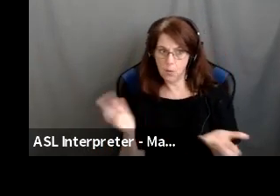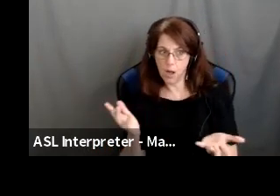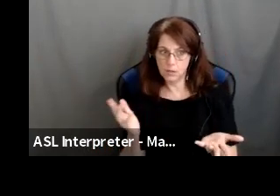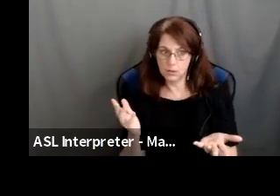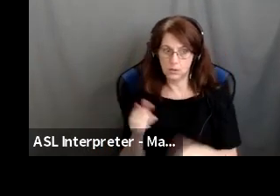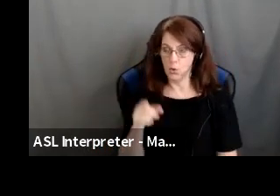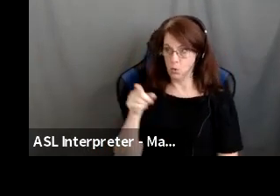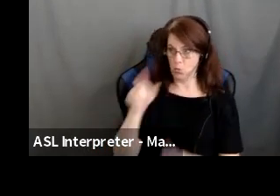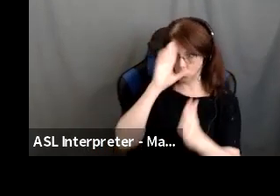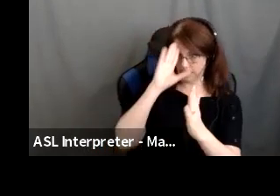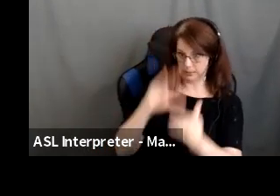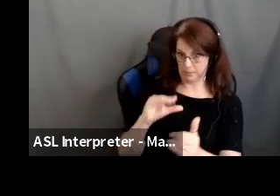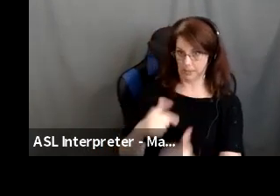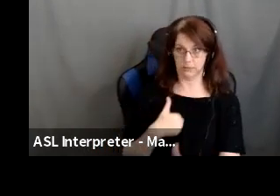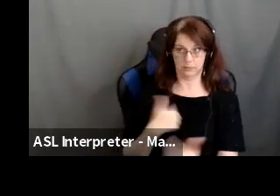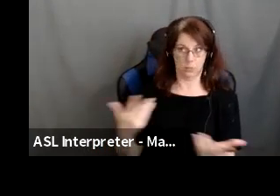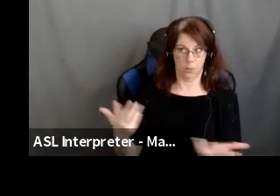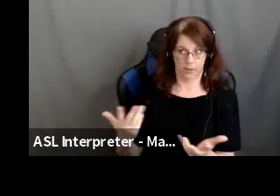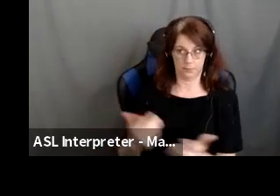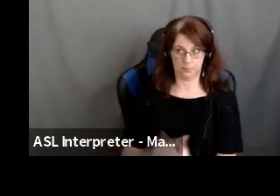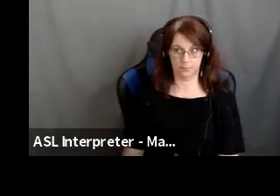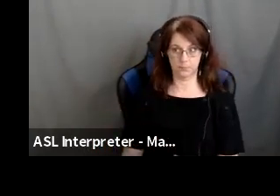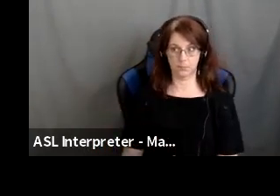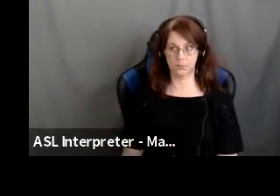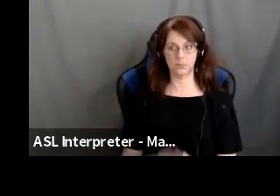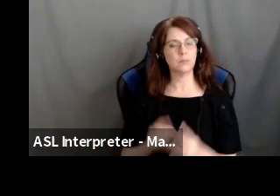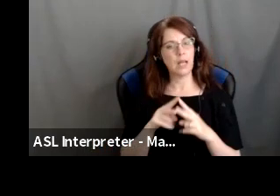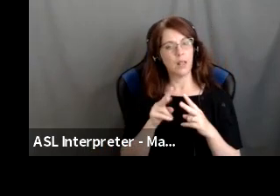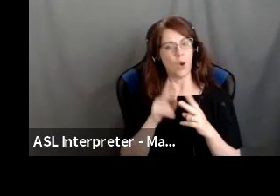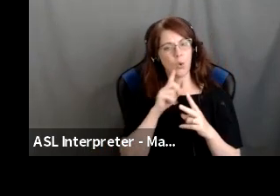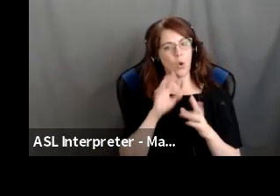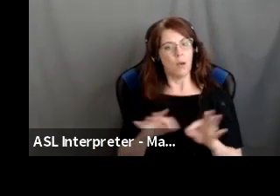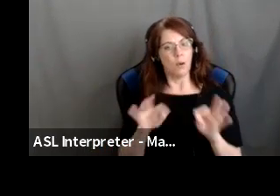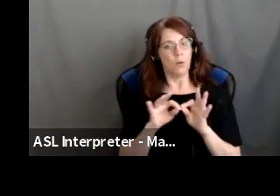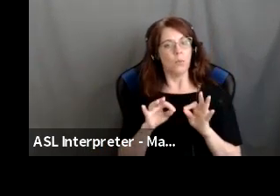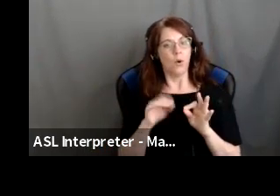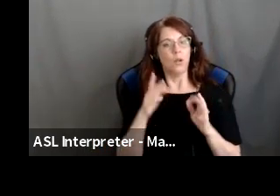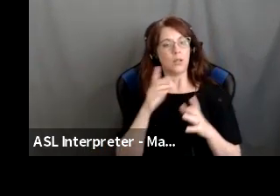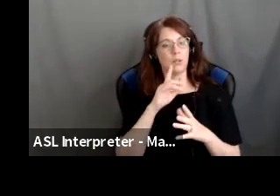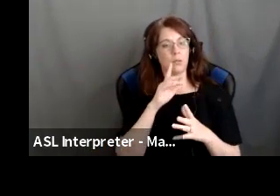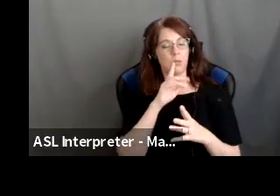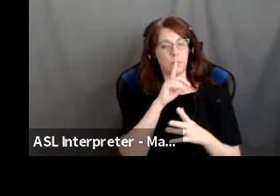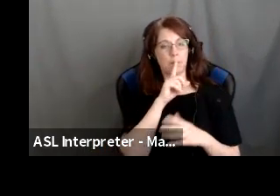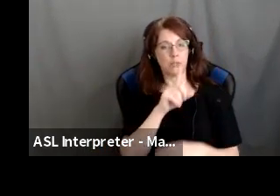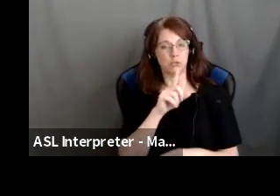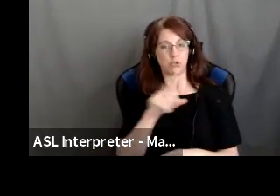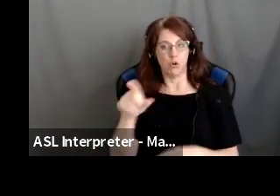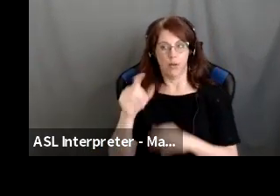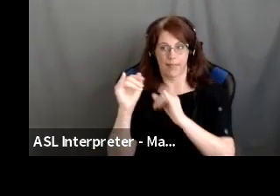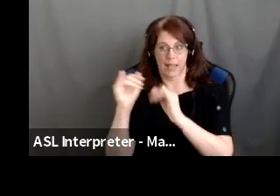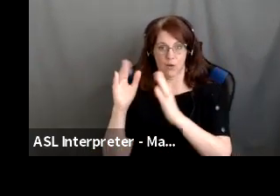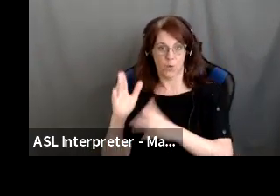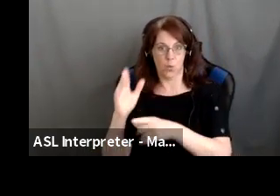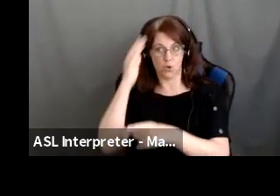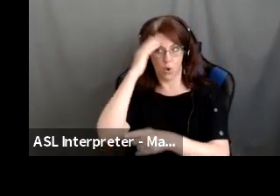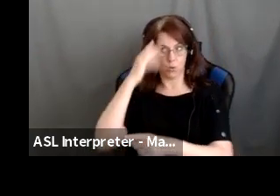your expectations of me? These are important because you want to make sure that the interviewer knows you're